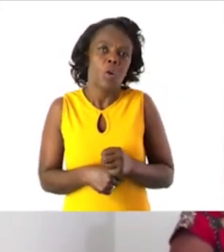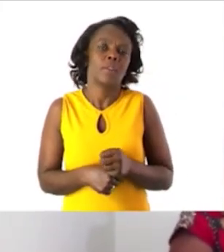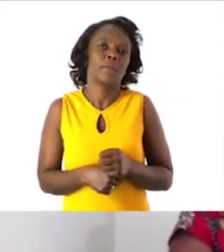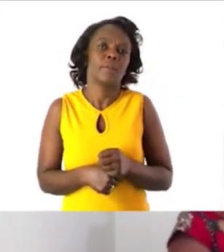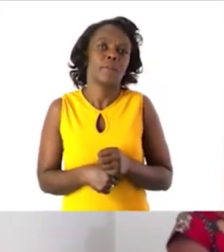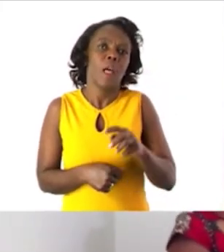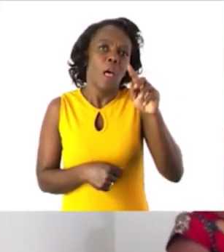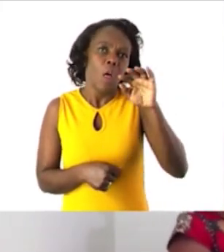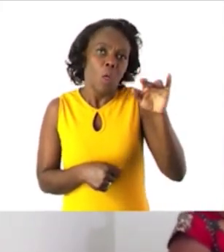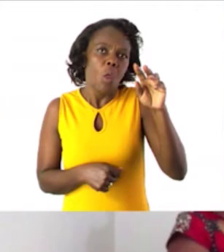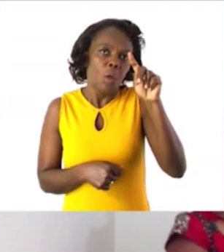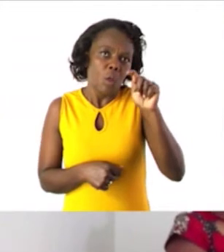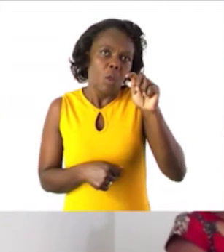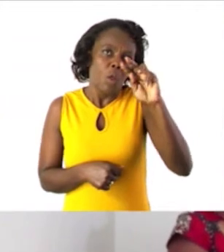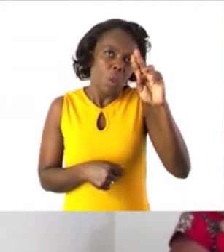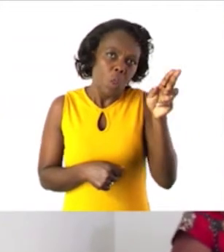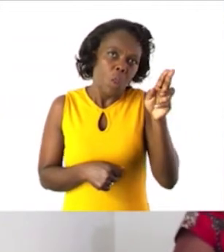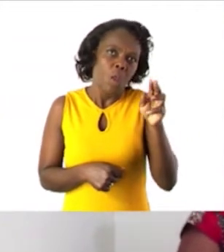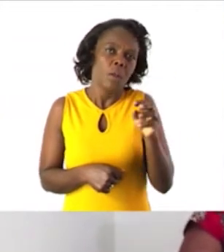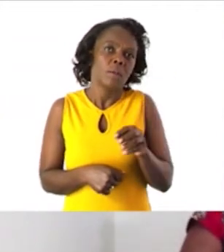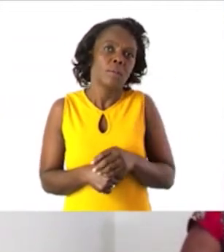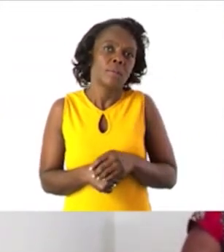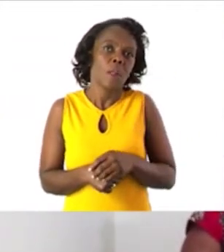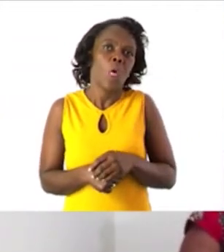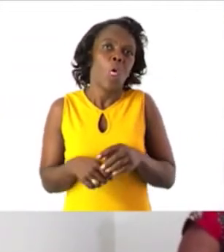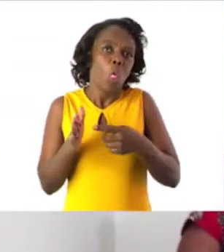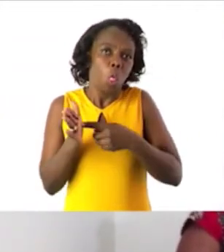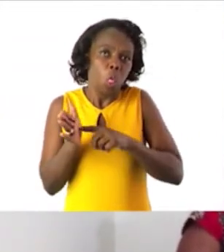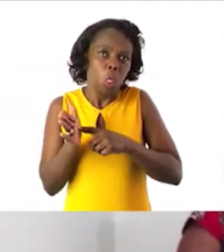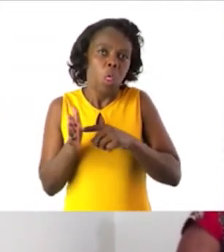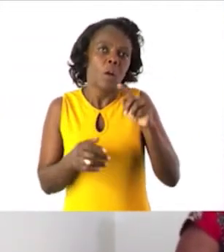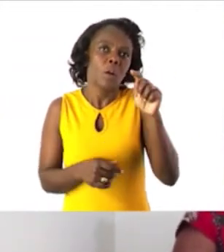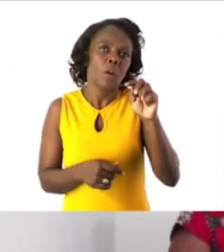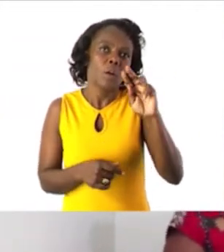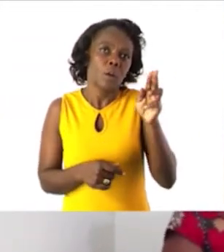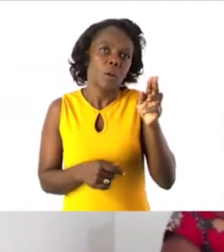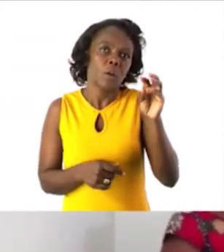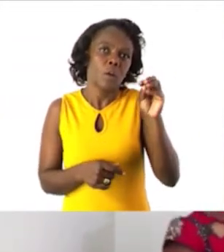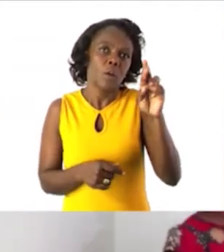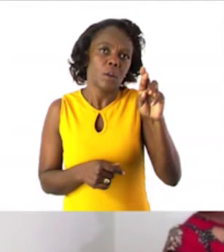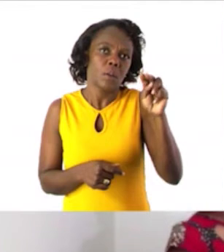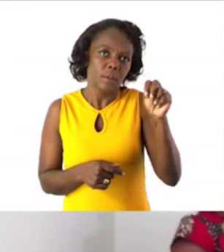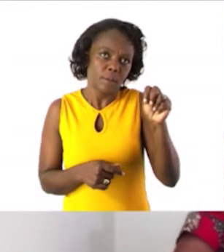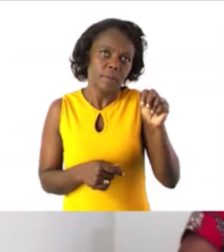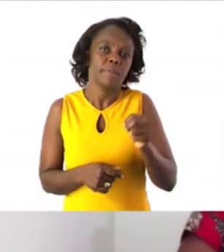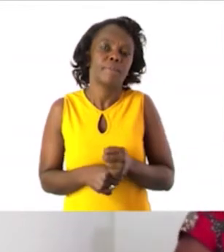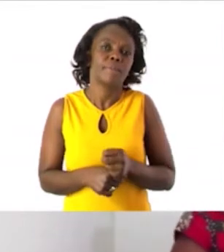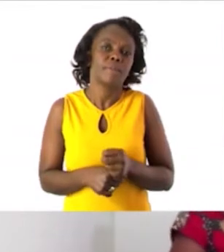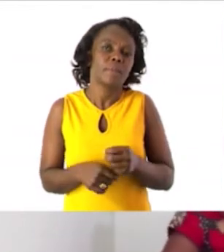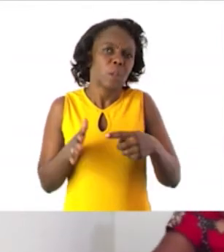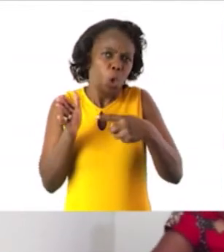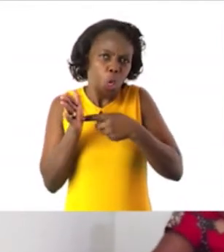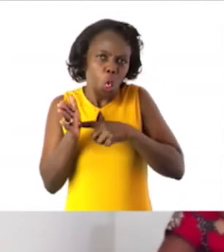sound. What is the word again? Thorn. It's a thorn. A thorn that sticks in your